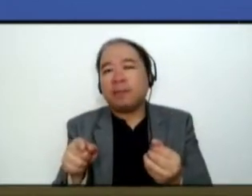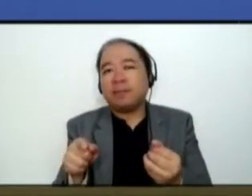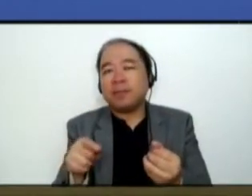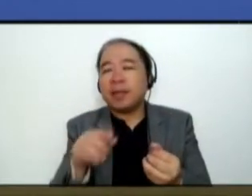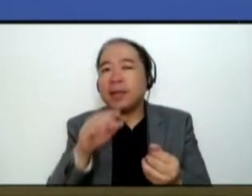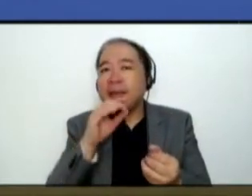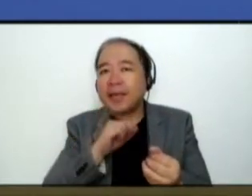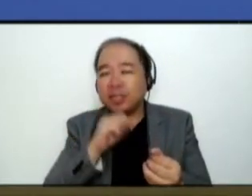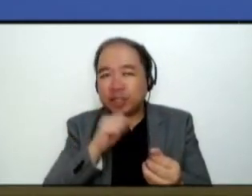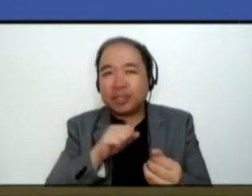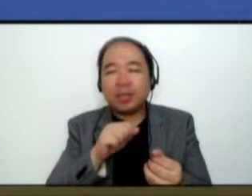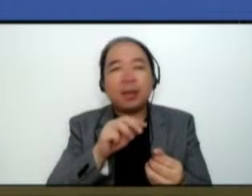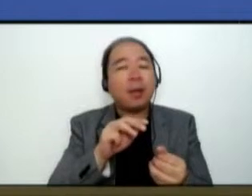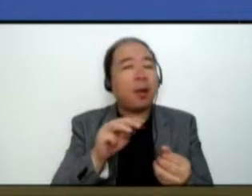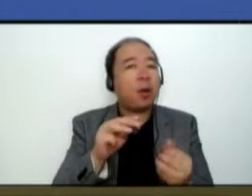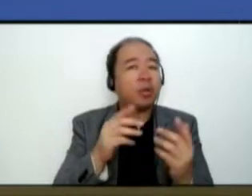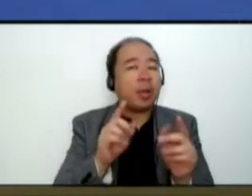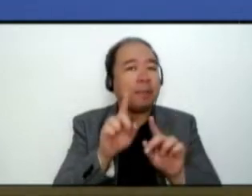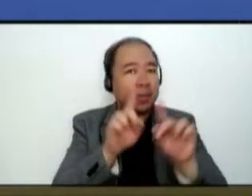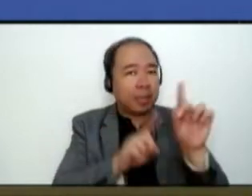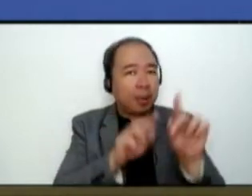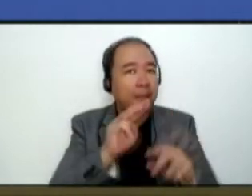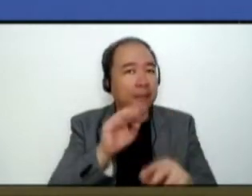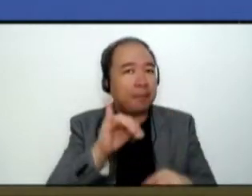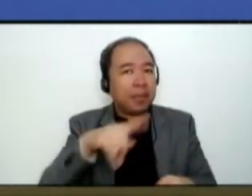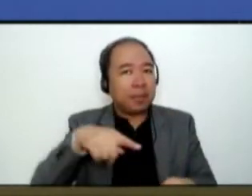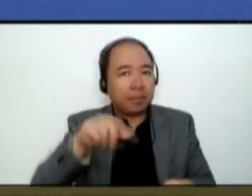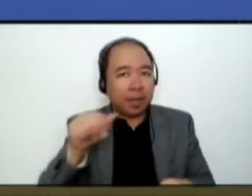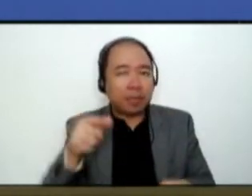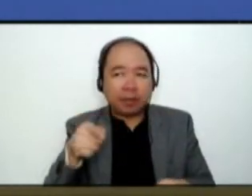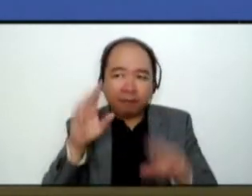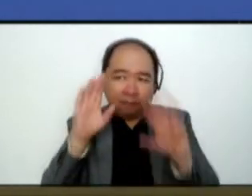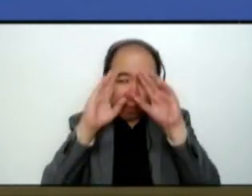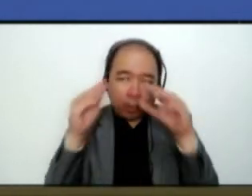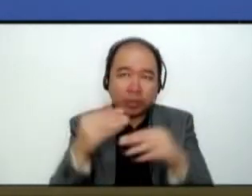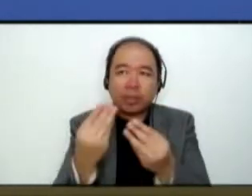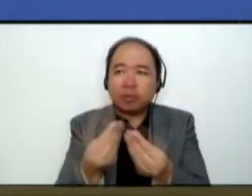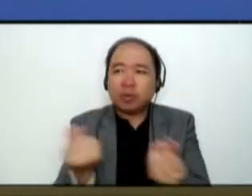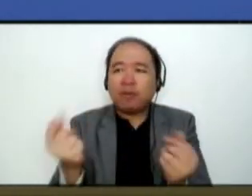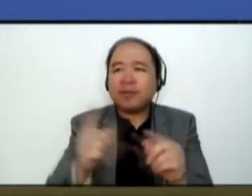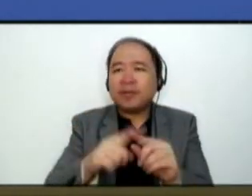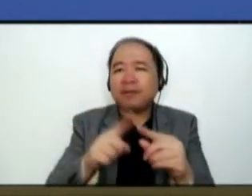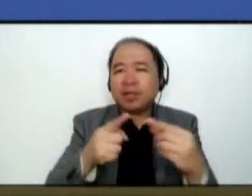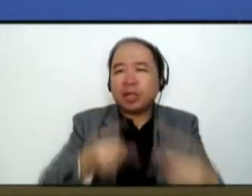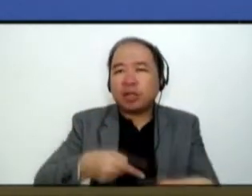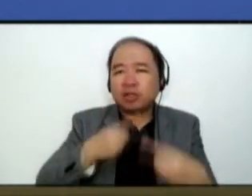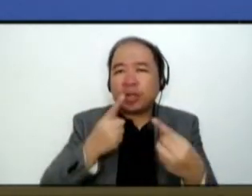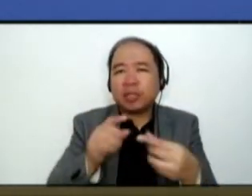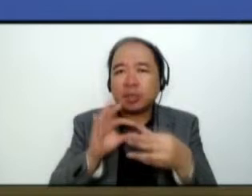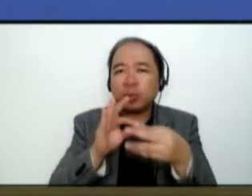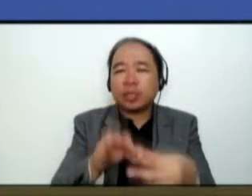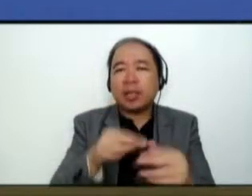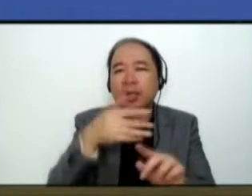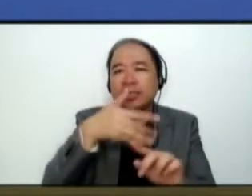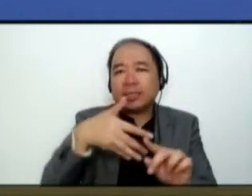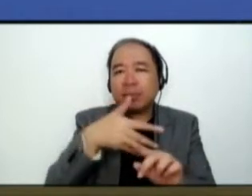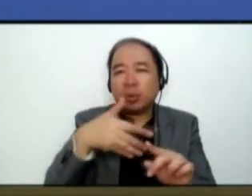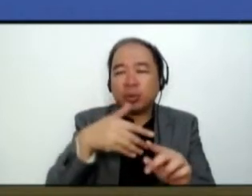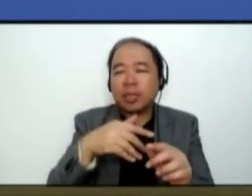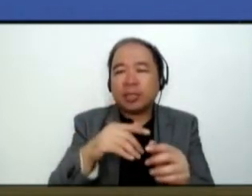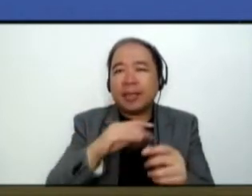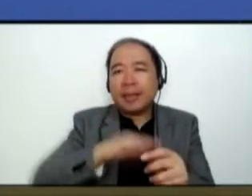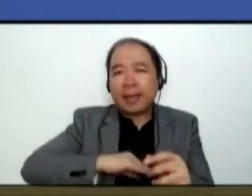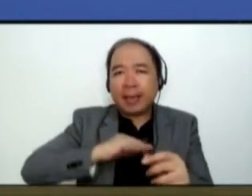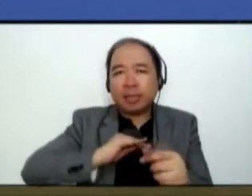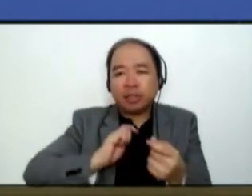implementation plan is essential to effectively tackle the complex challenge arising from demographic shift and create